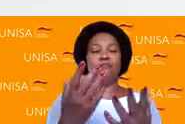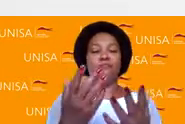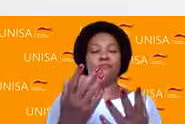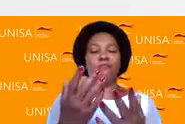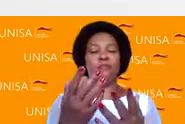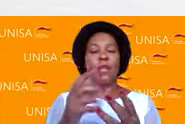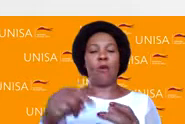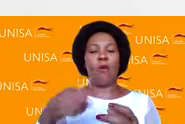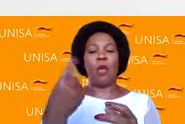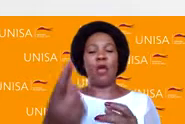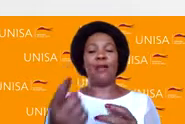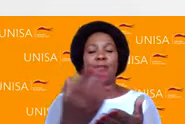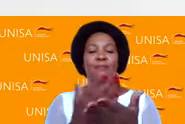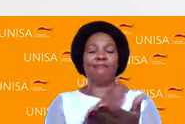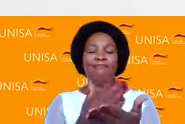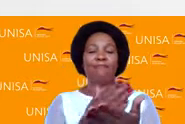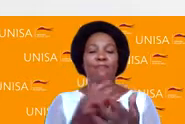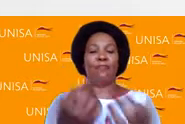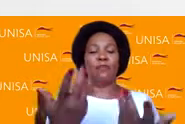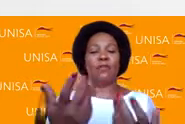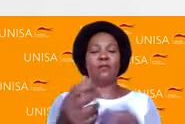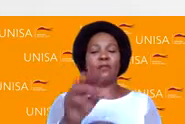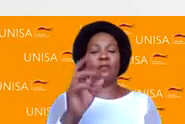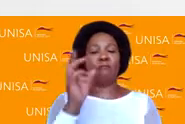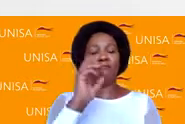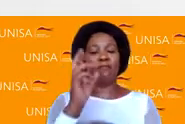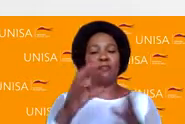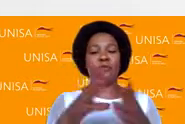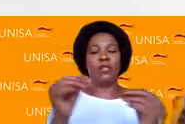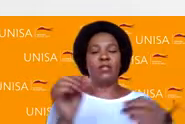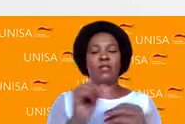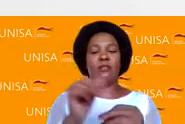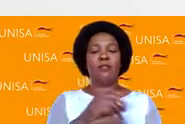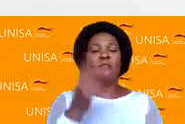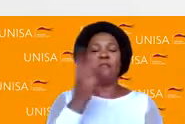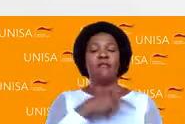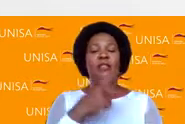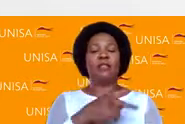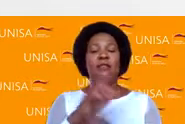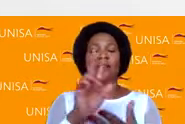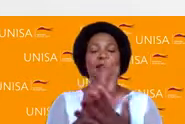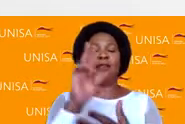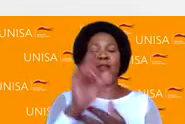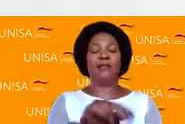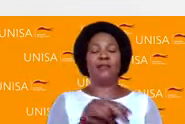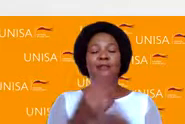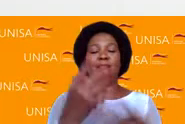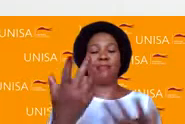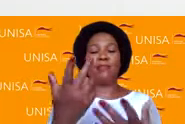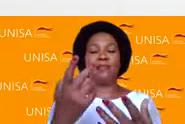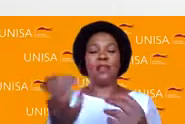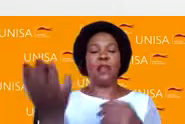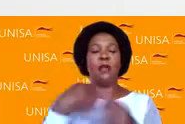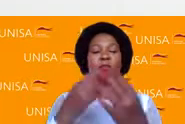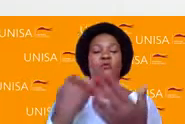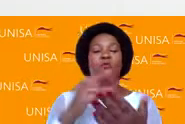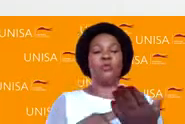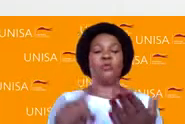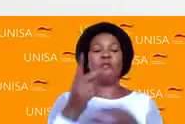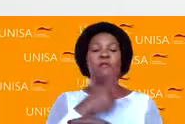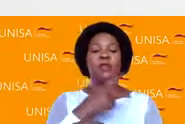session. So unfortunately, we already finished the Friday the 18th session, last week Friday. So this was a